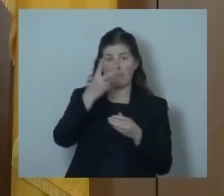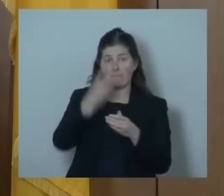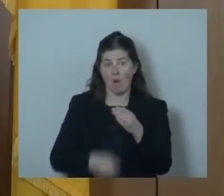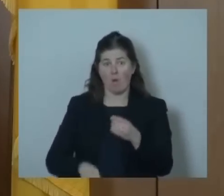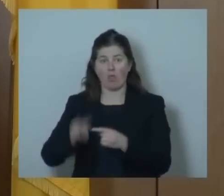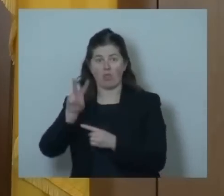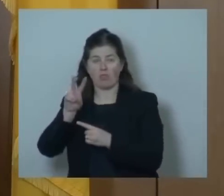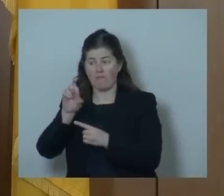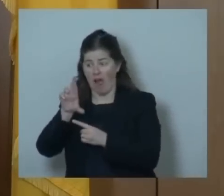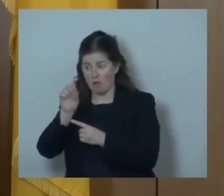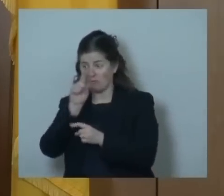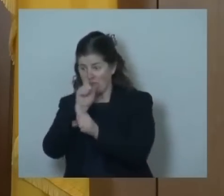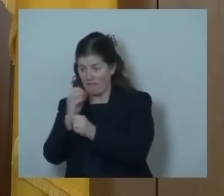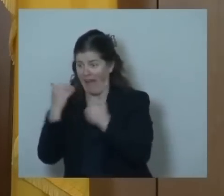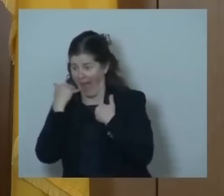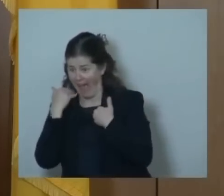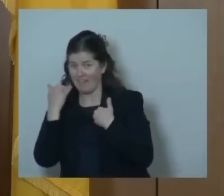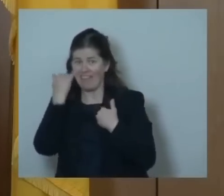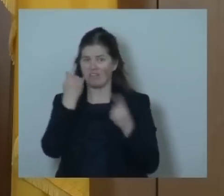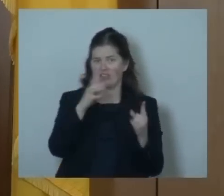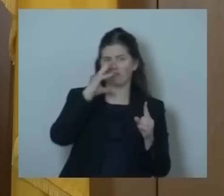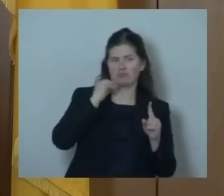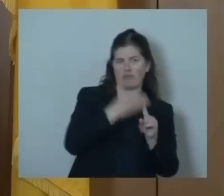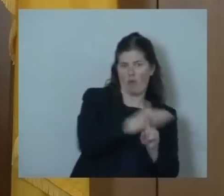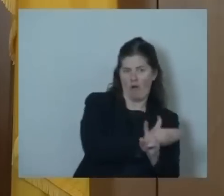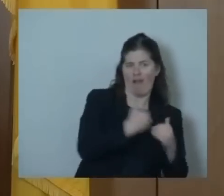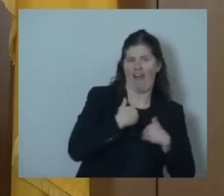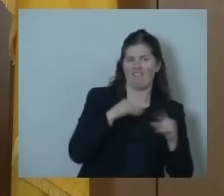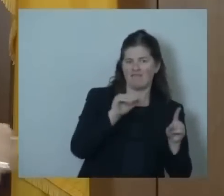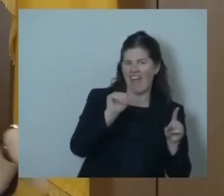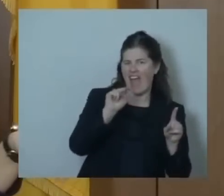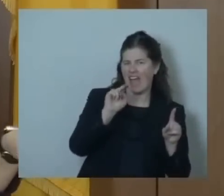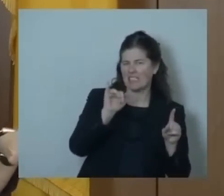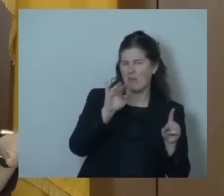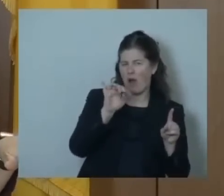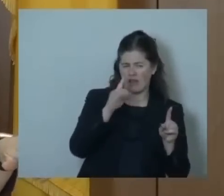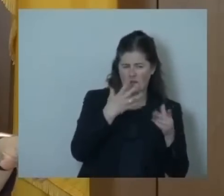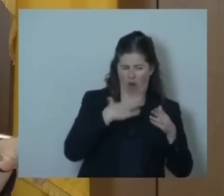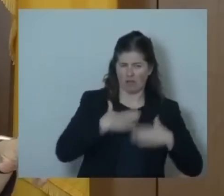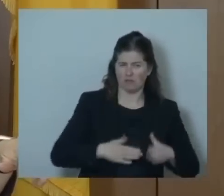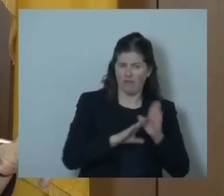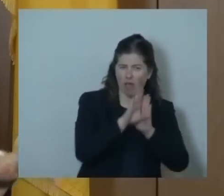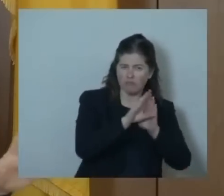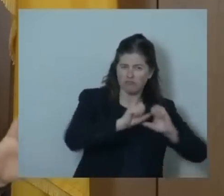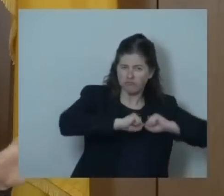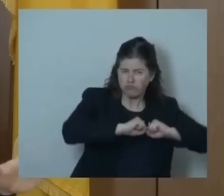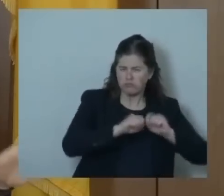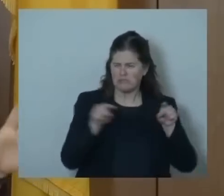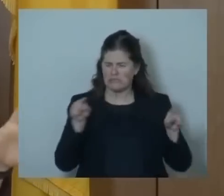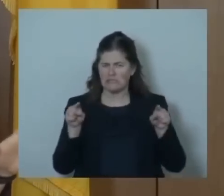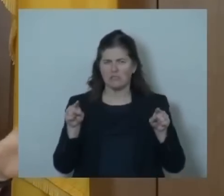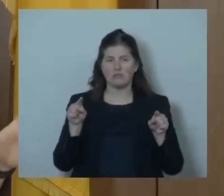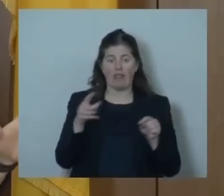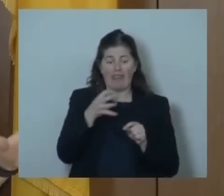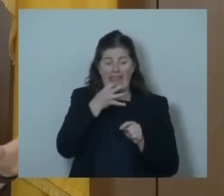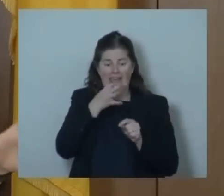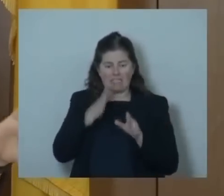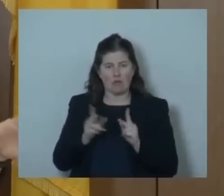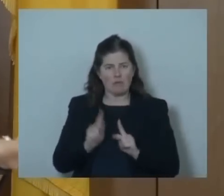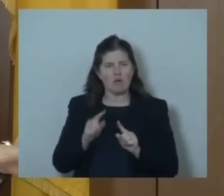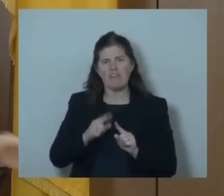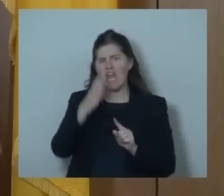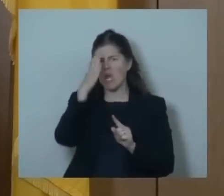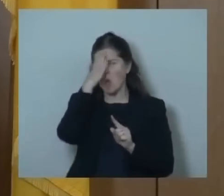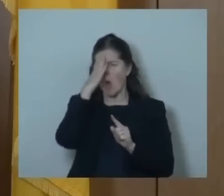viral testing, both. I lead getting supplies. The experts make the decisions about how, what, when,